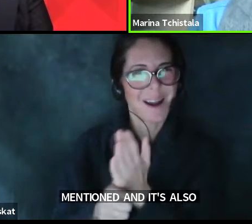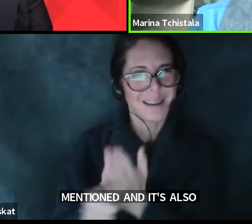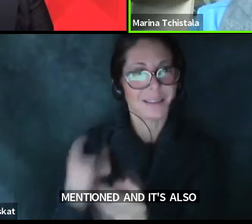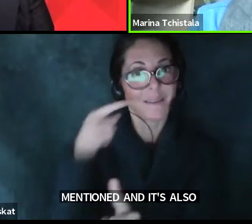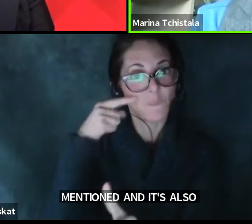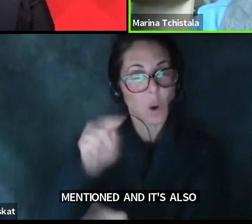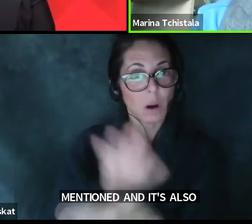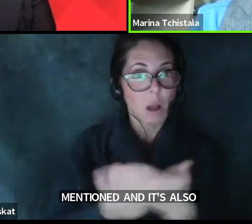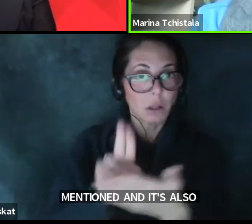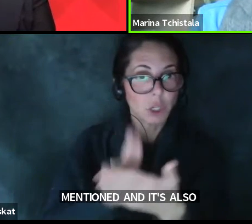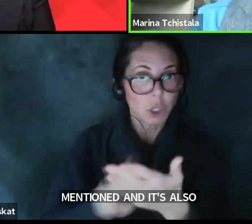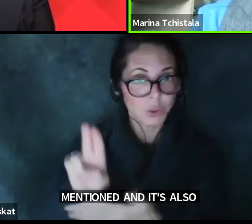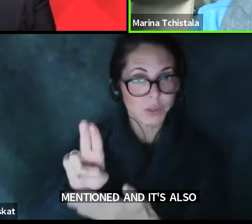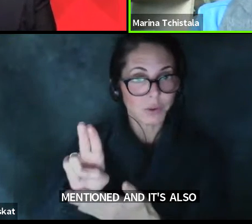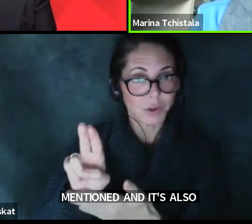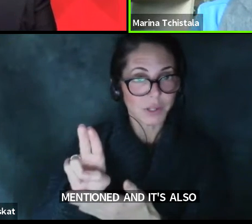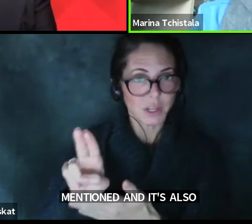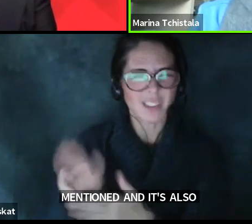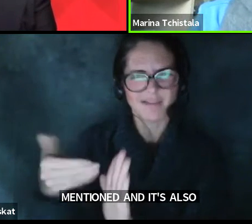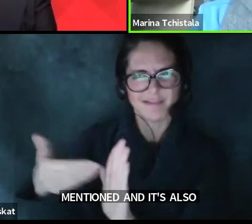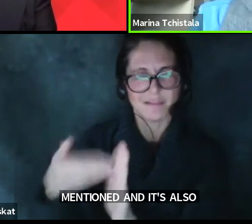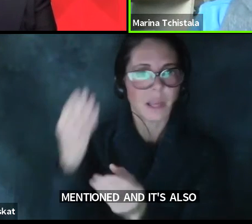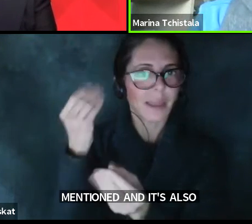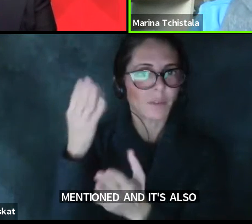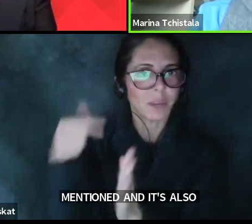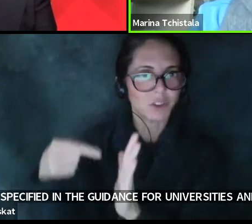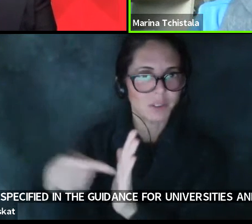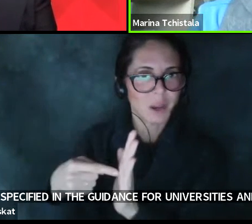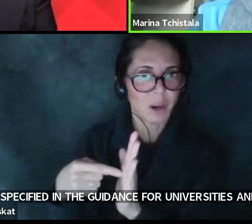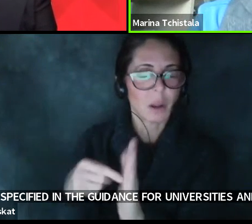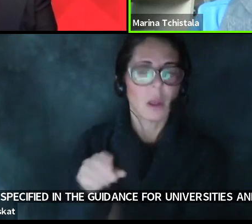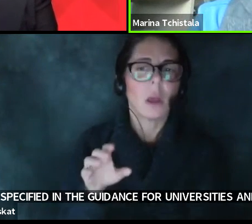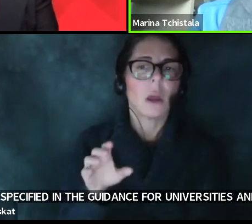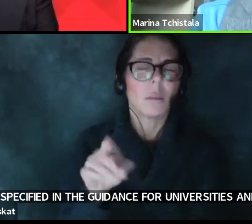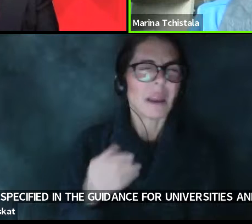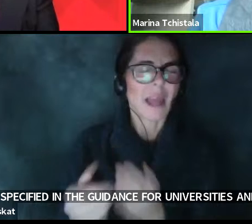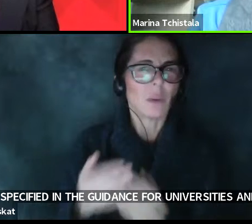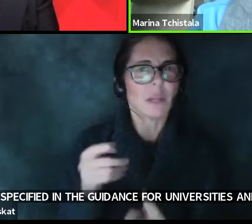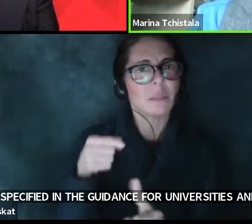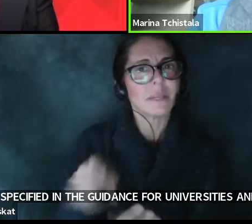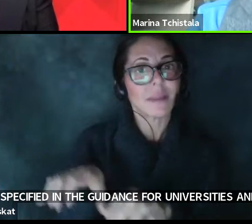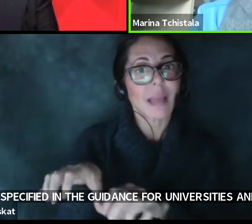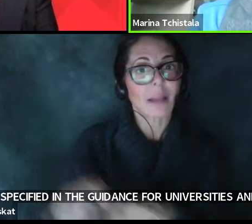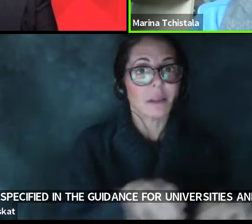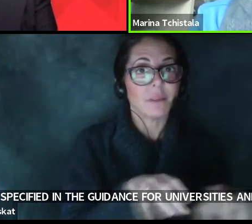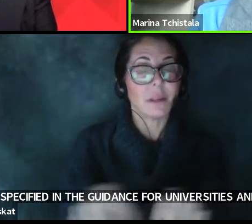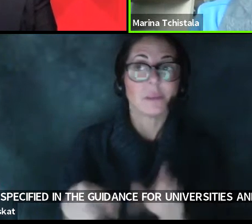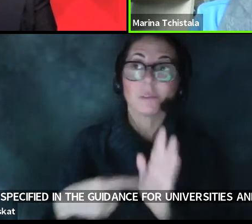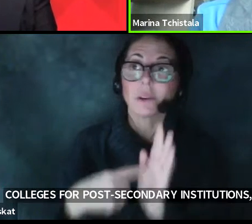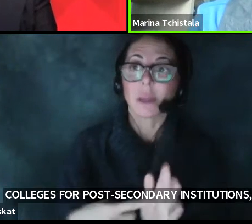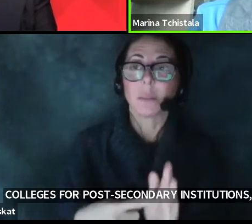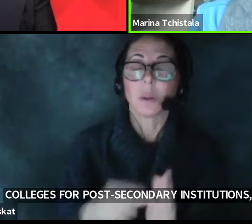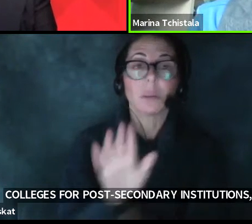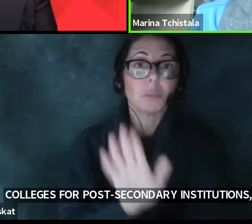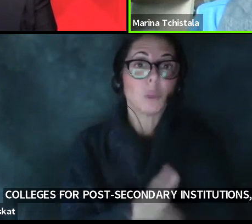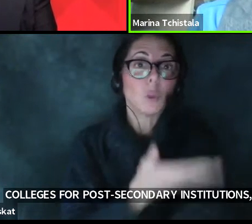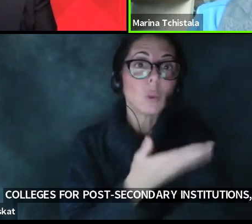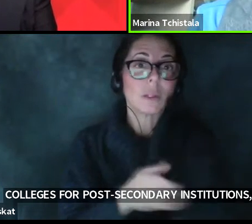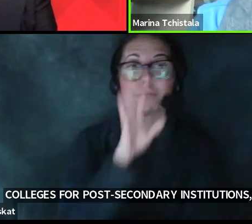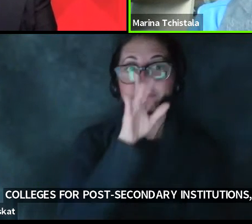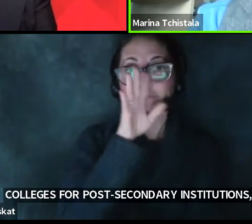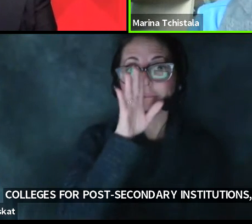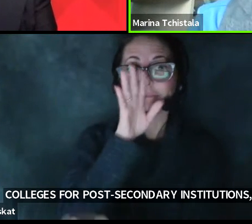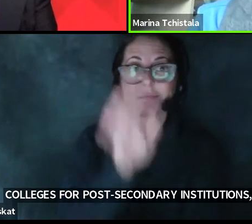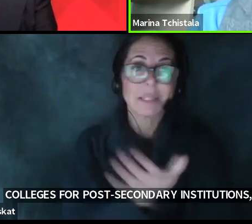colleges, for post-secondary institutions, such activities as singing, for